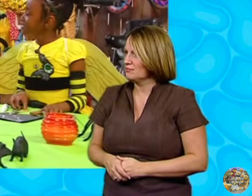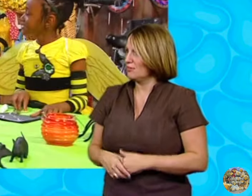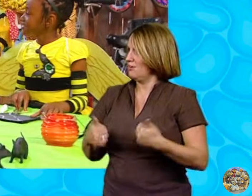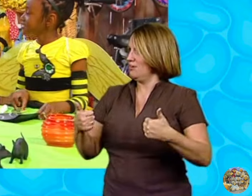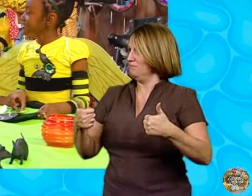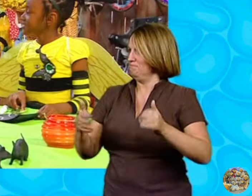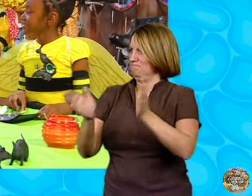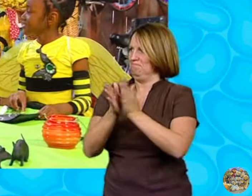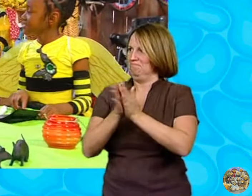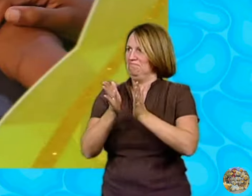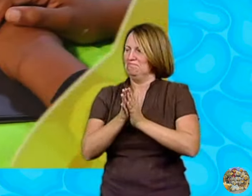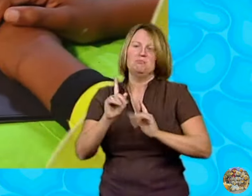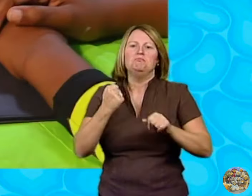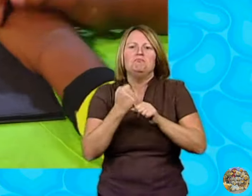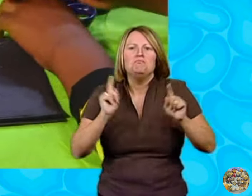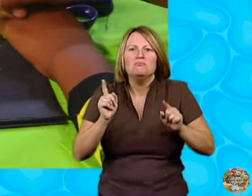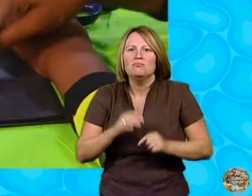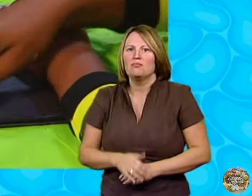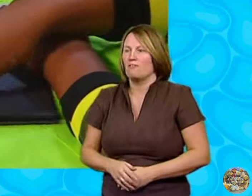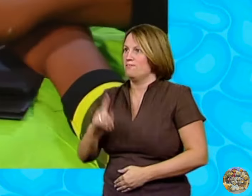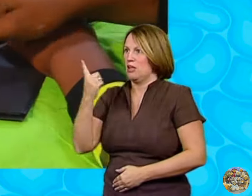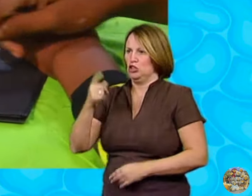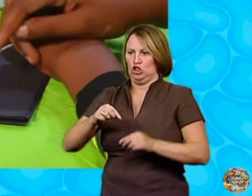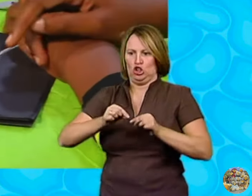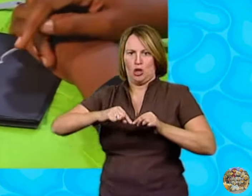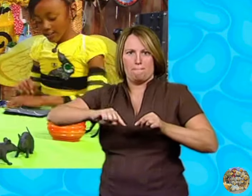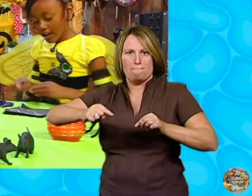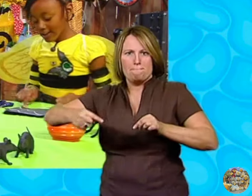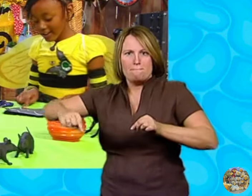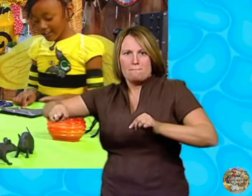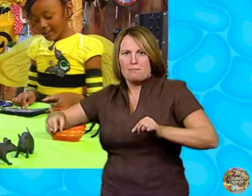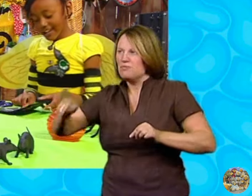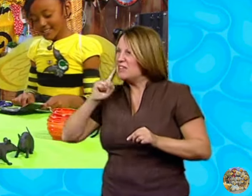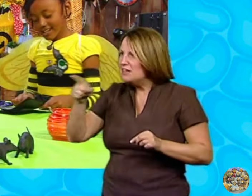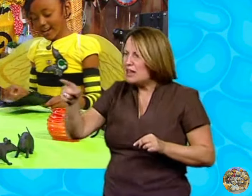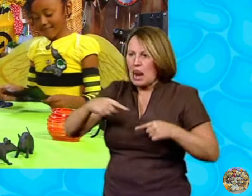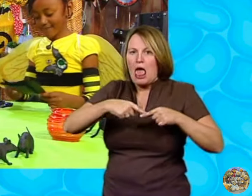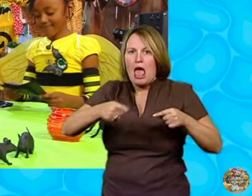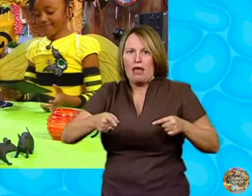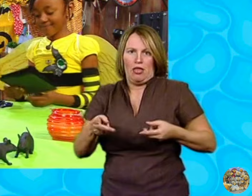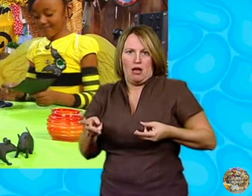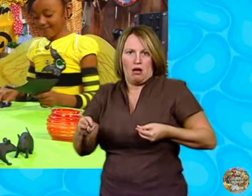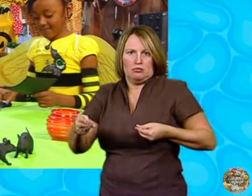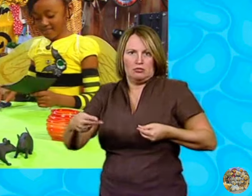So, Kat, what are we doing? Well, first, we cut around the shape that I've drawn. Look, here's the line.